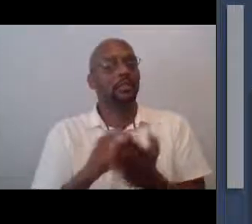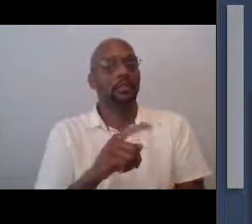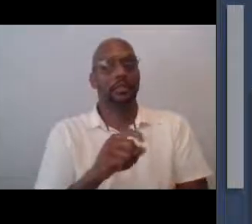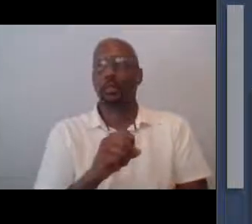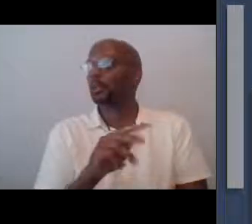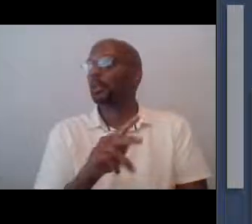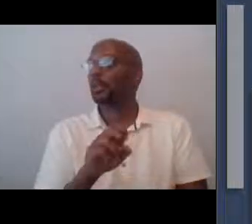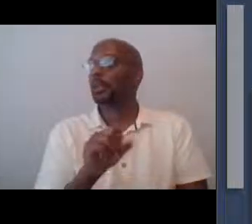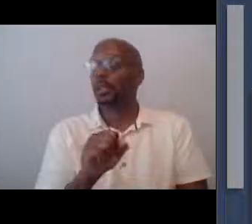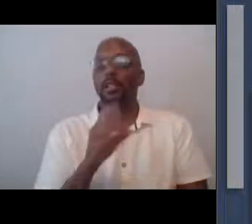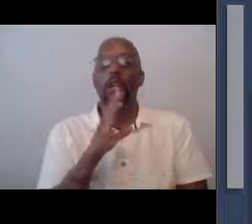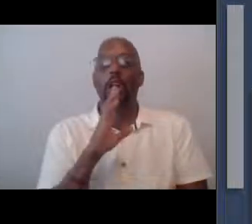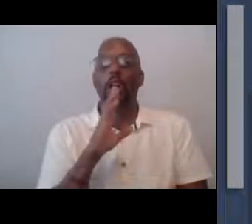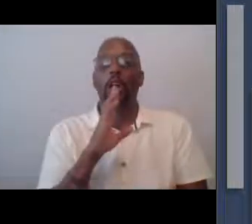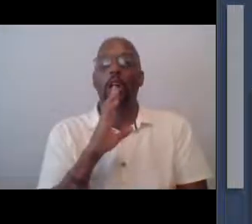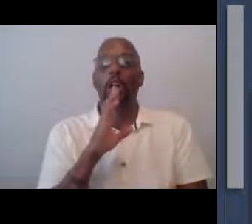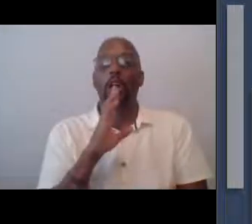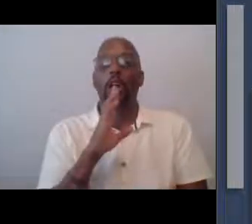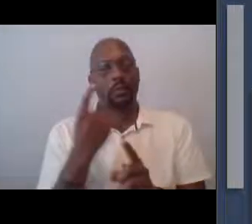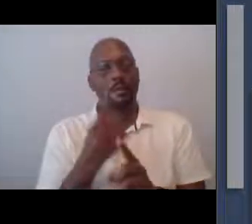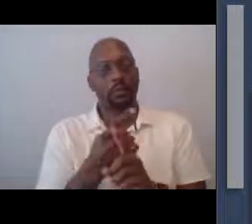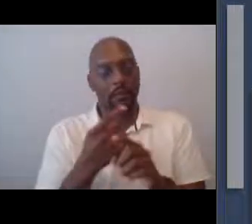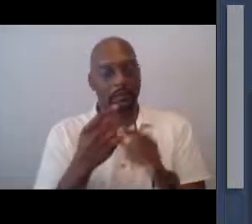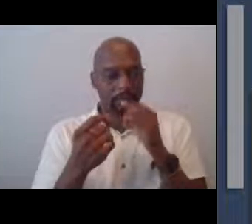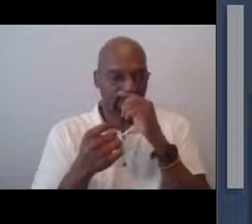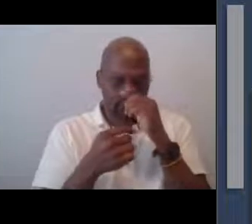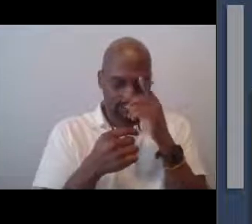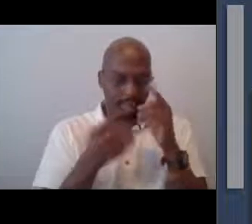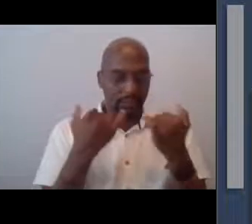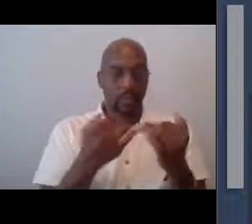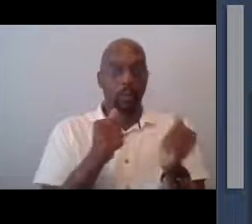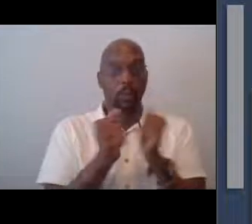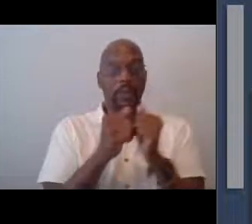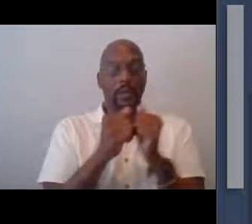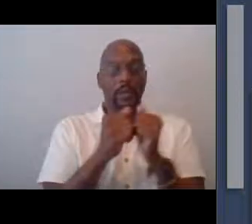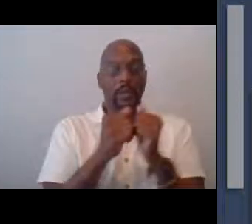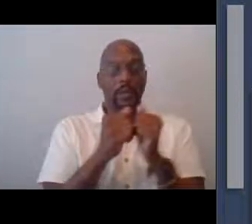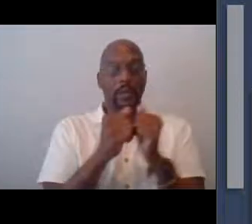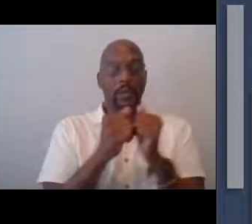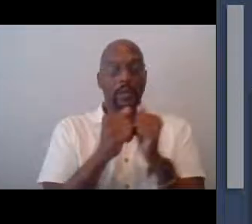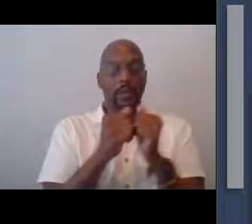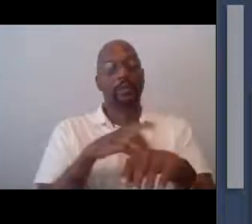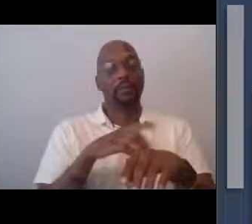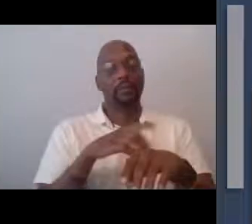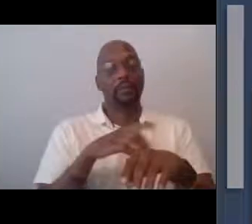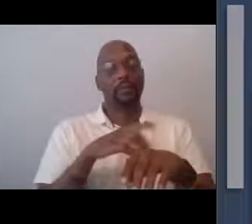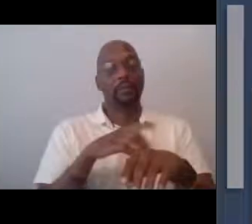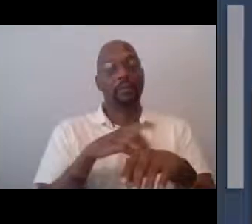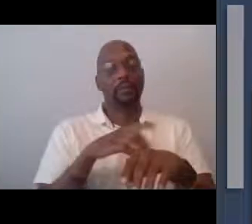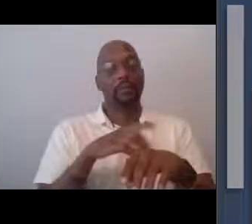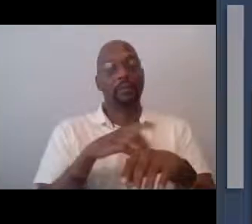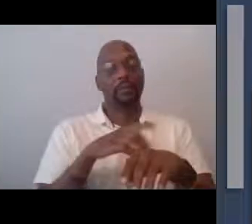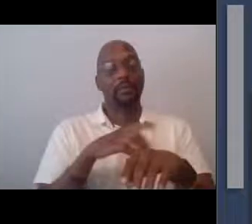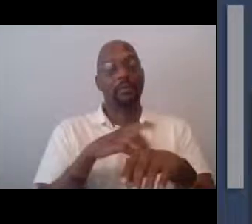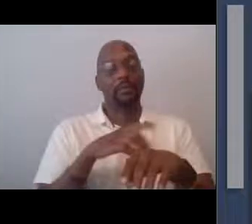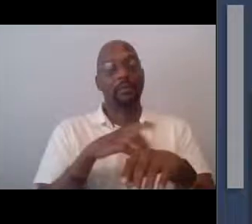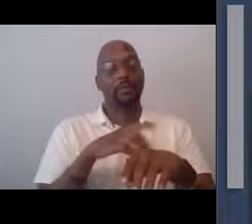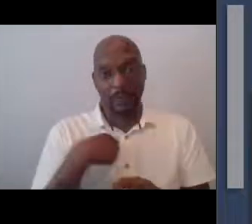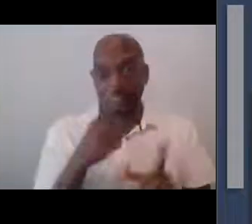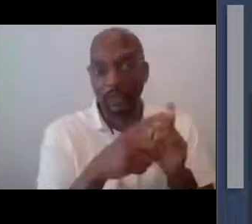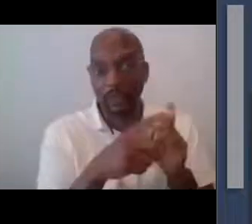So in the interest of time, that's all I got. Anything from me? I think we